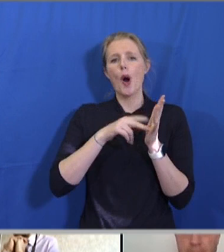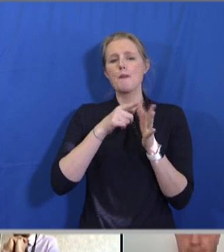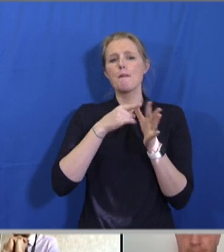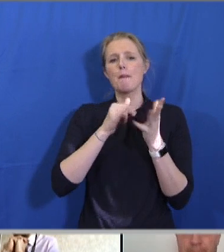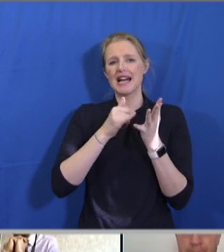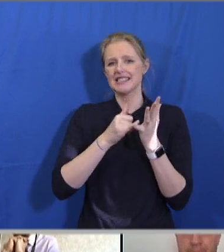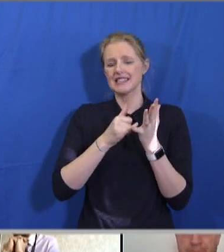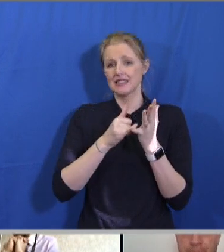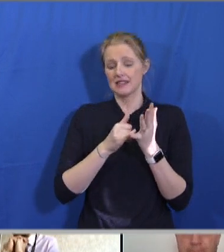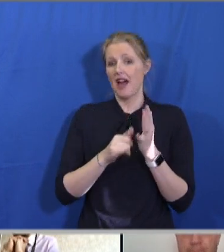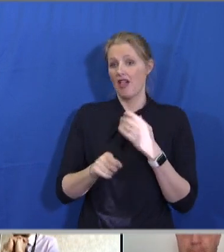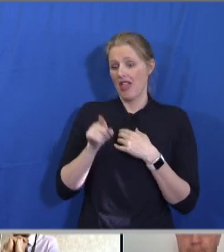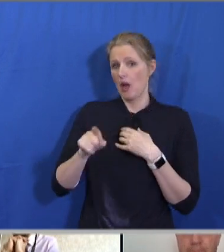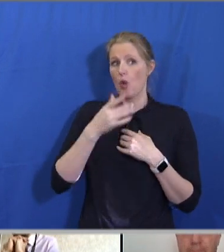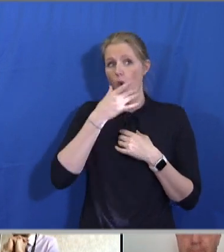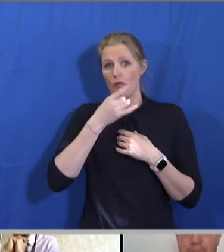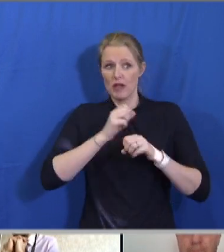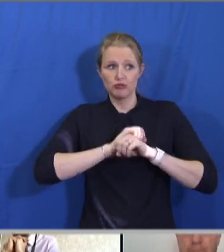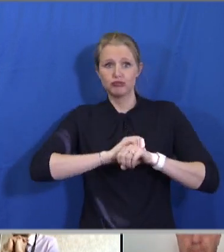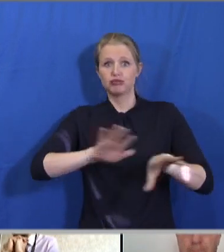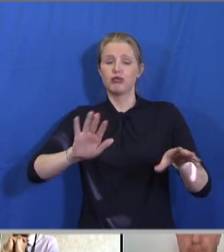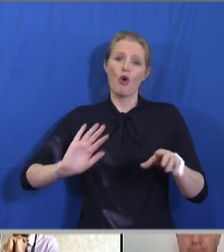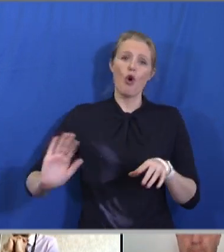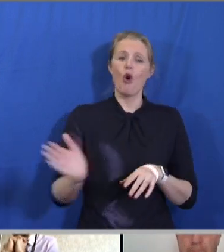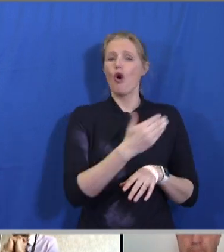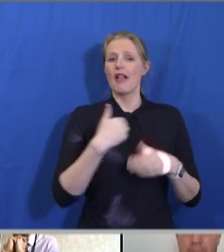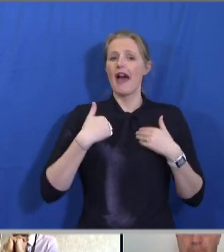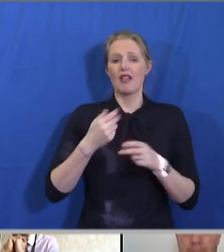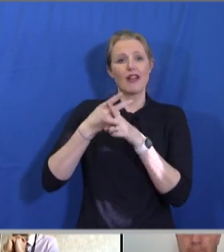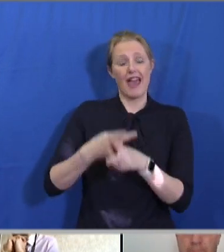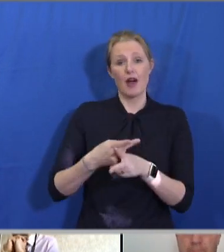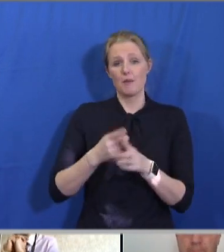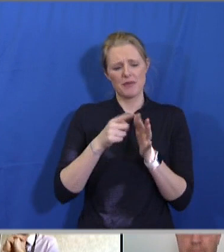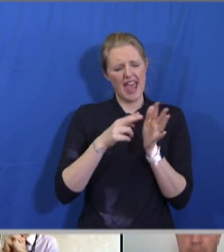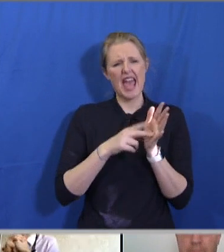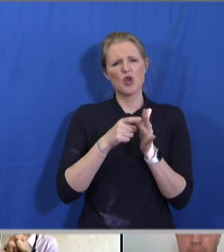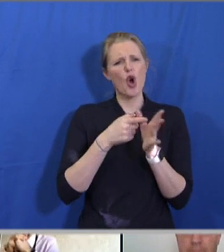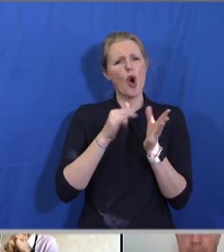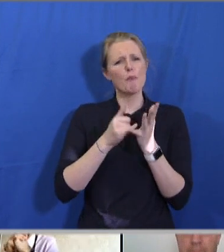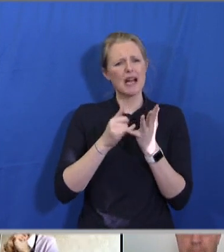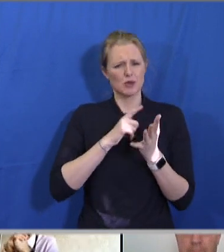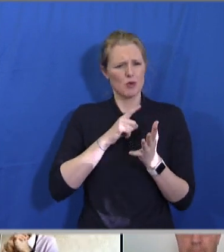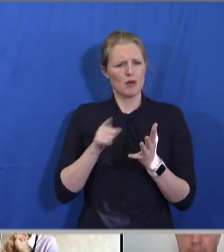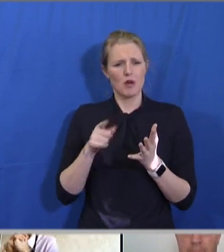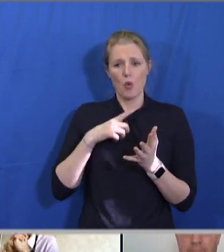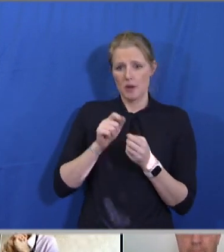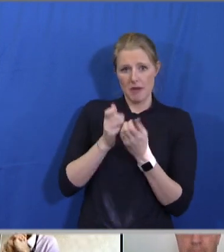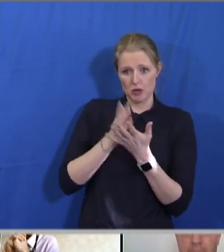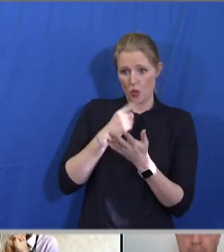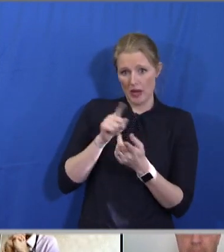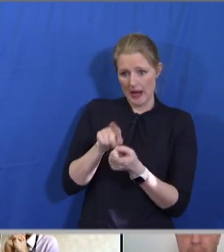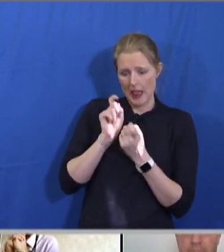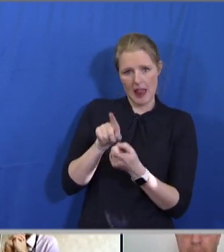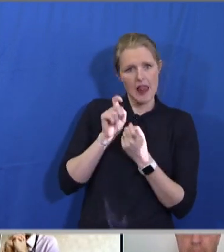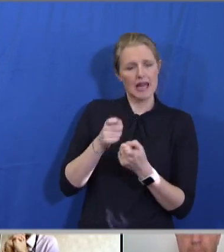take a couple of years to achieve that, but one of the main aims behind that is to be able to look to the data that it'll be able to provide